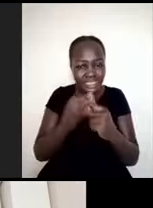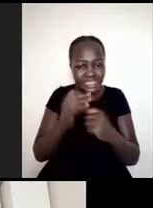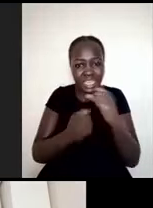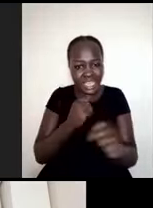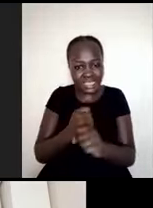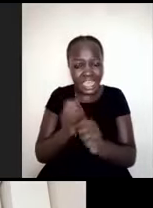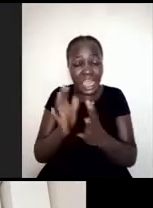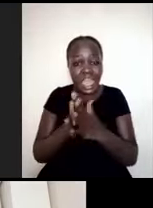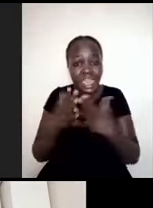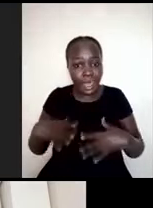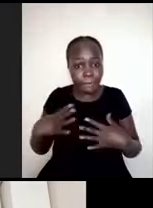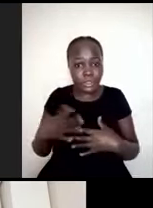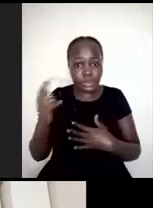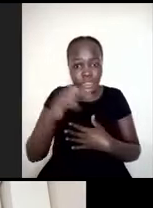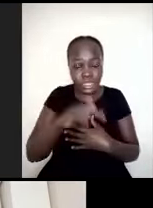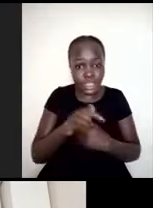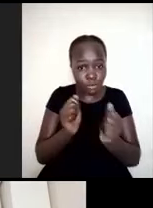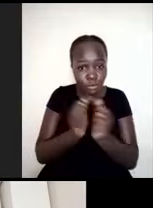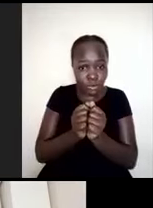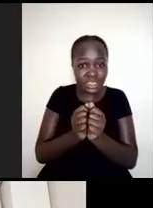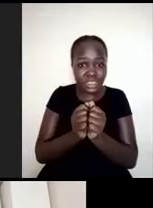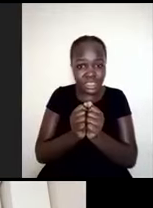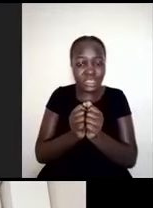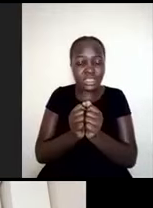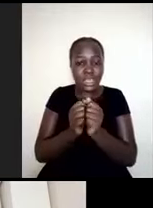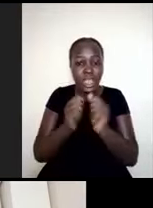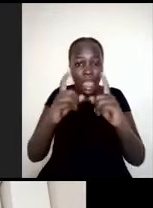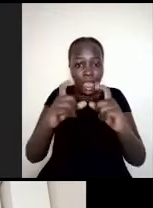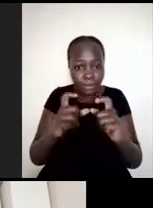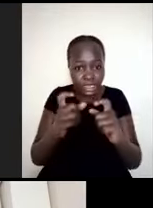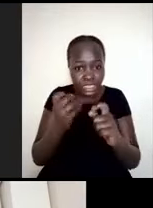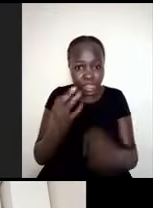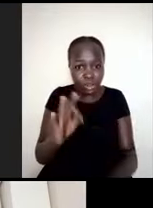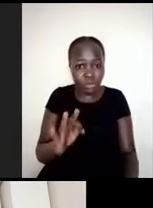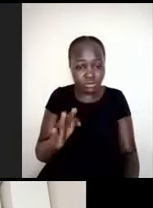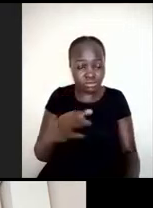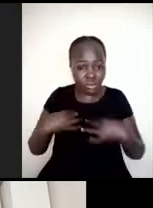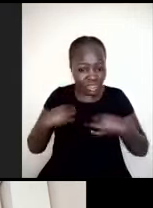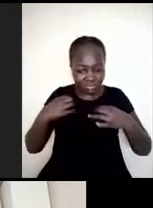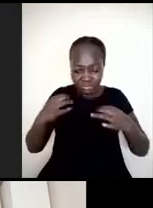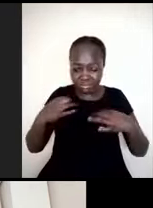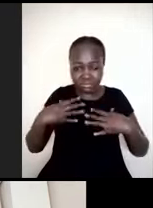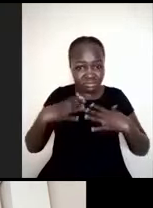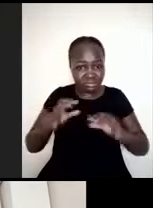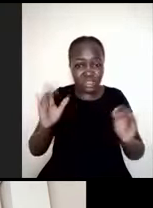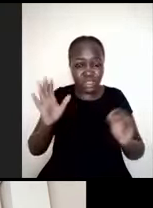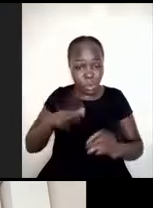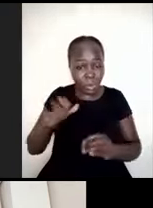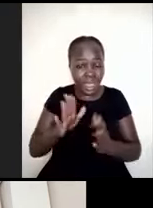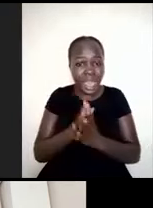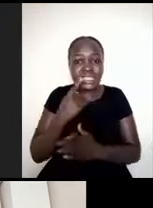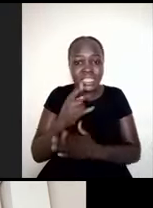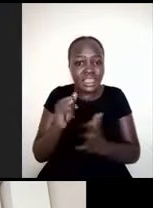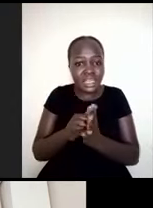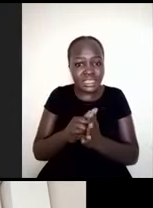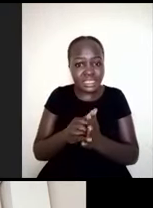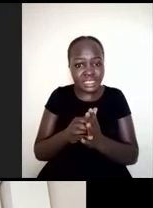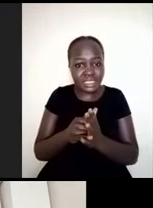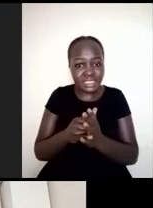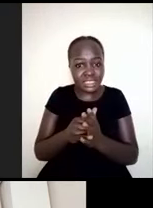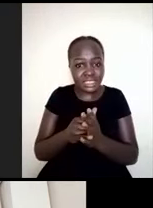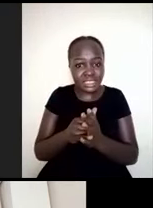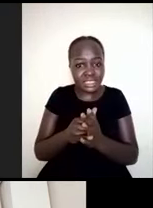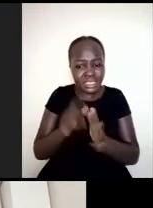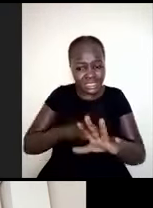someone came with a picture of a naked woman. And he said when he saw